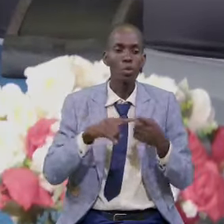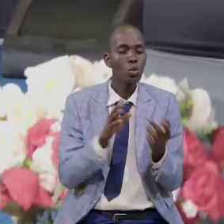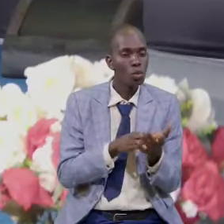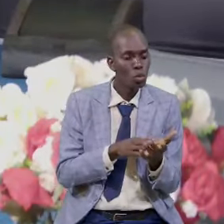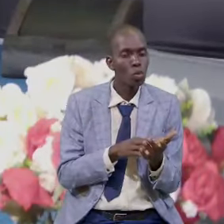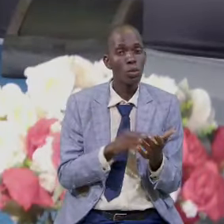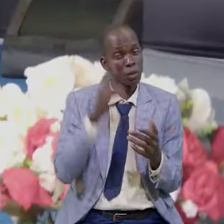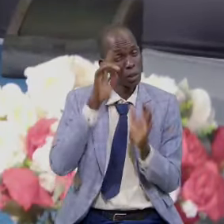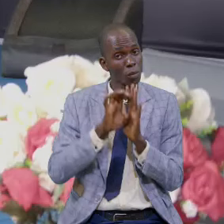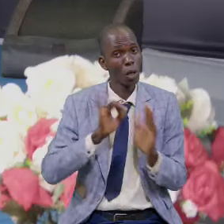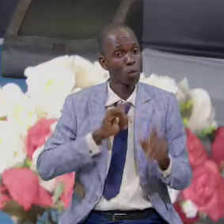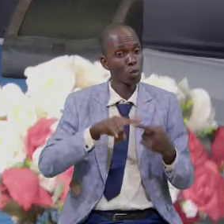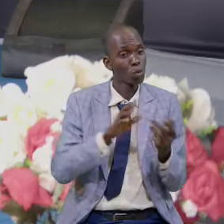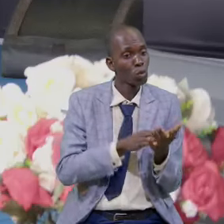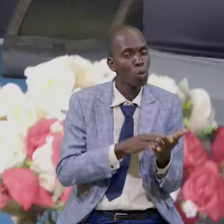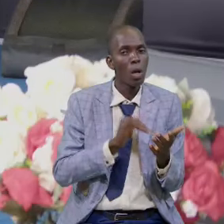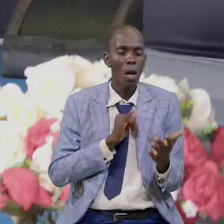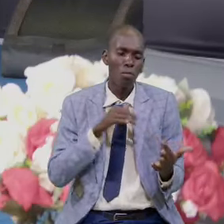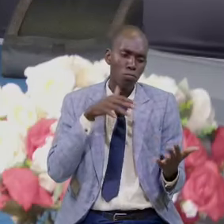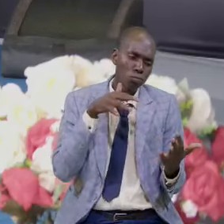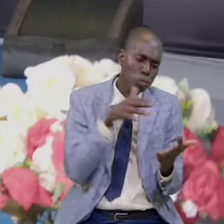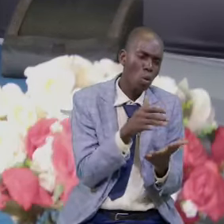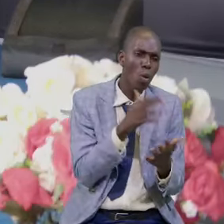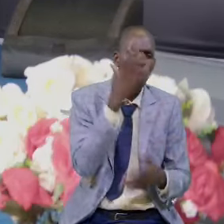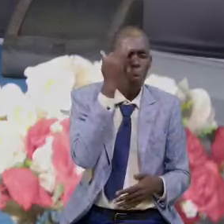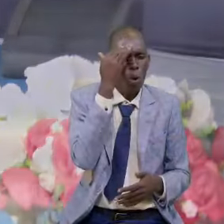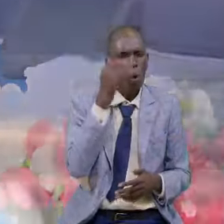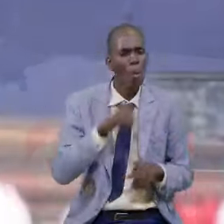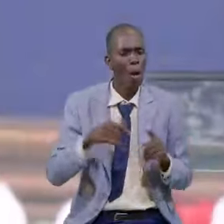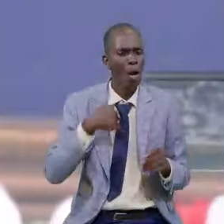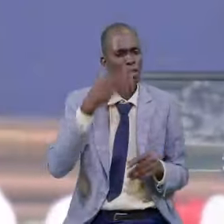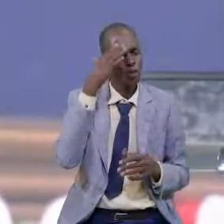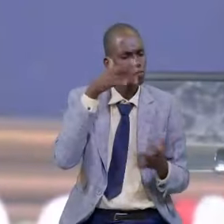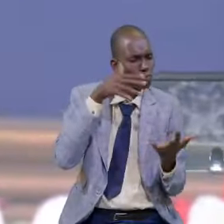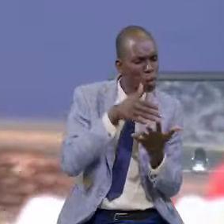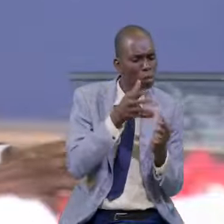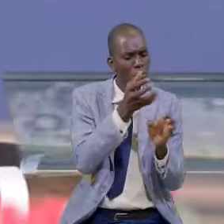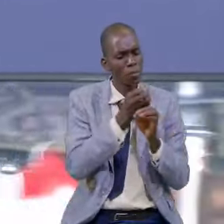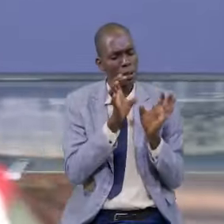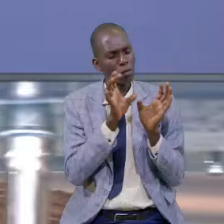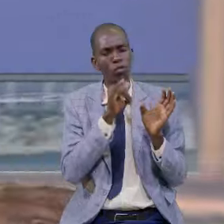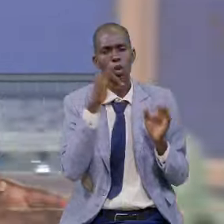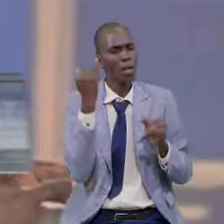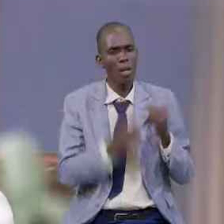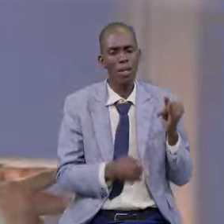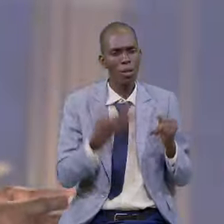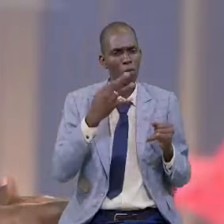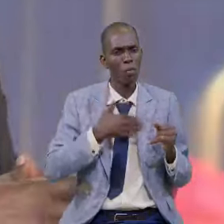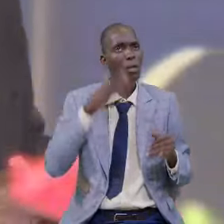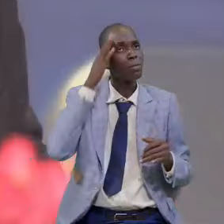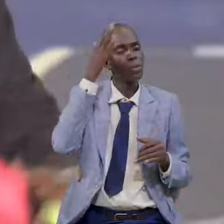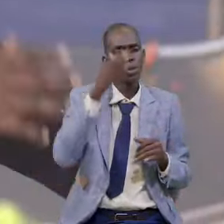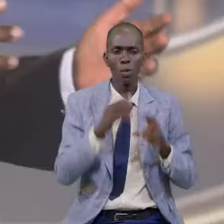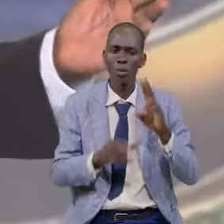certificate, they are not the end of my destiny. Is there not a cause? I am living in this